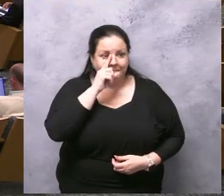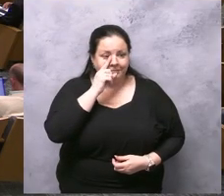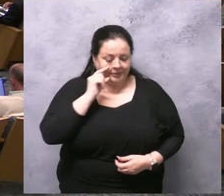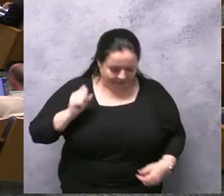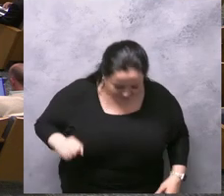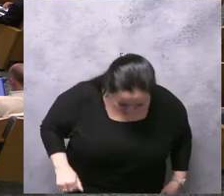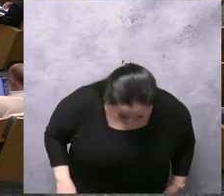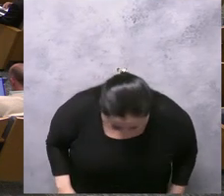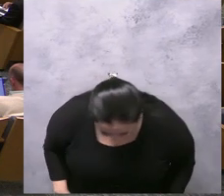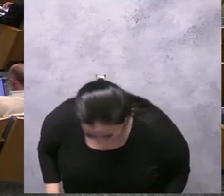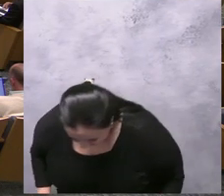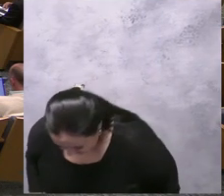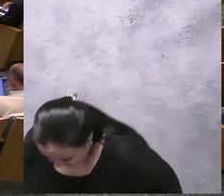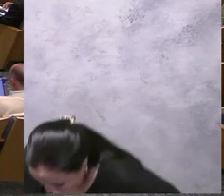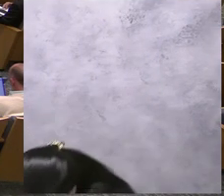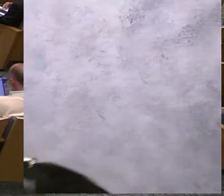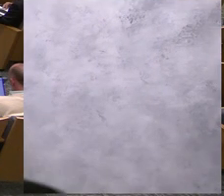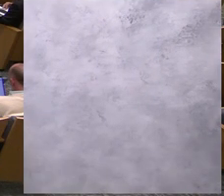Thank you.